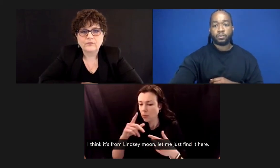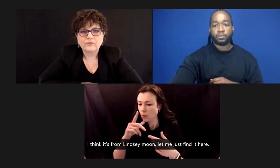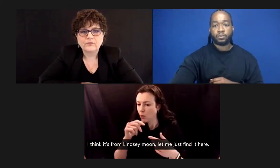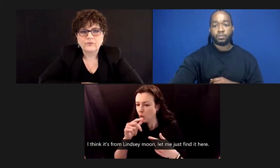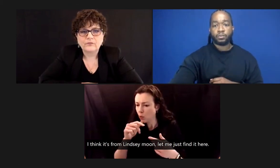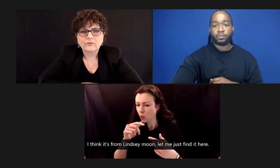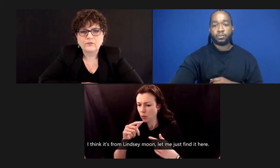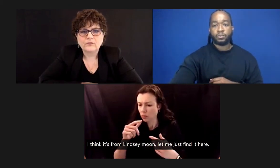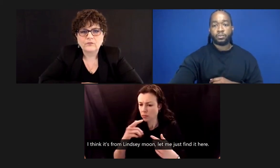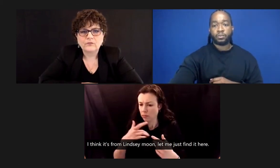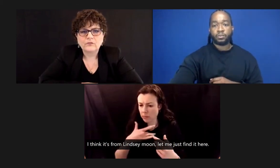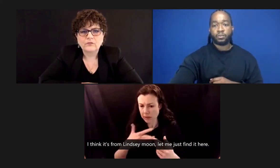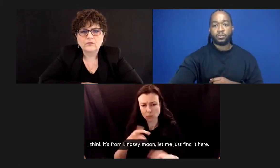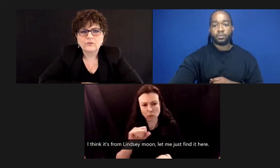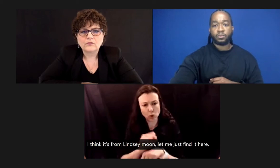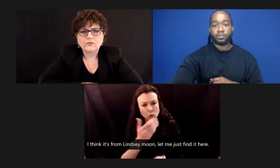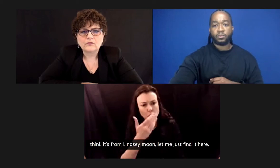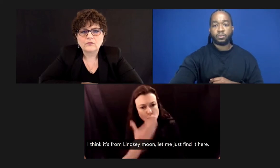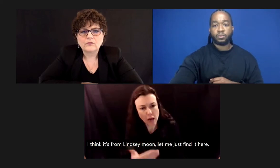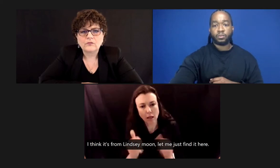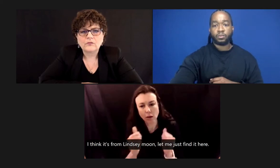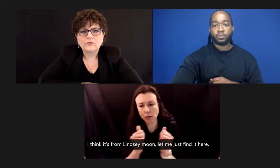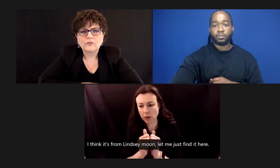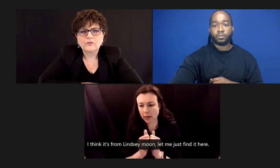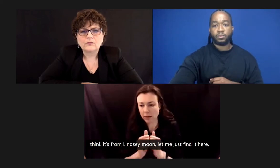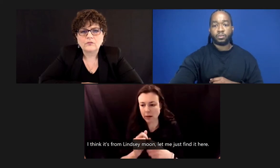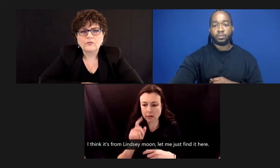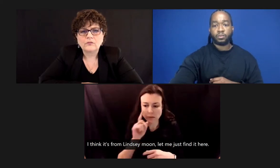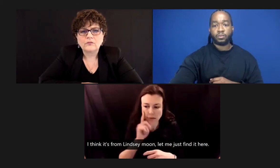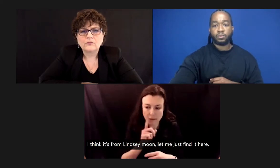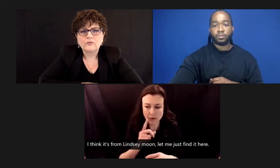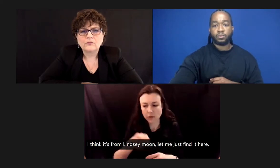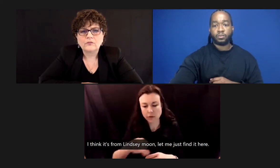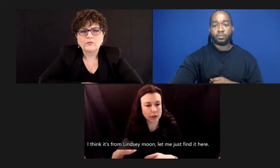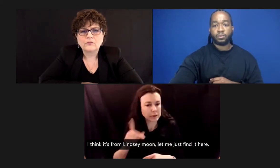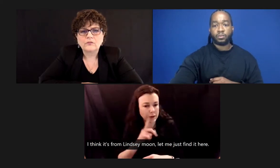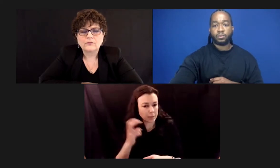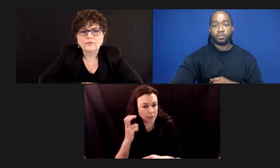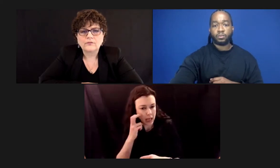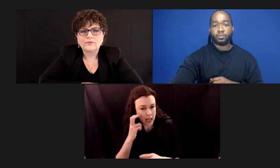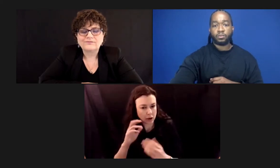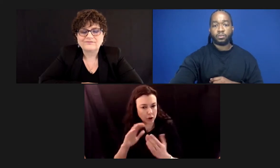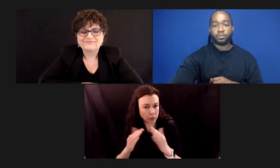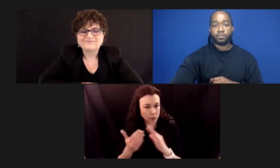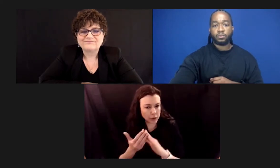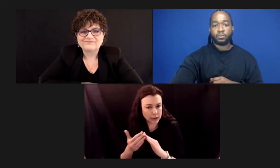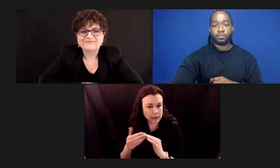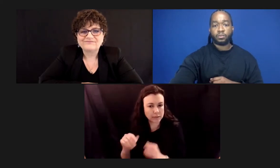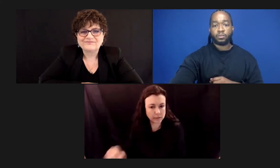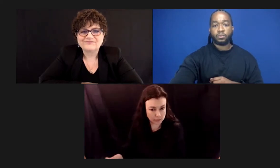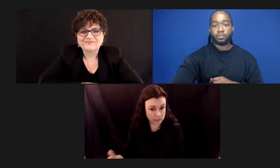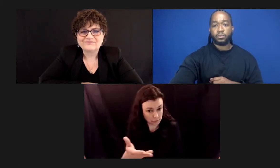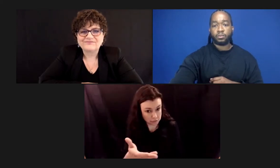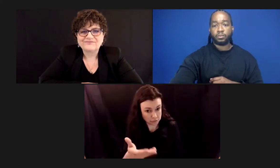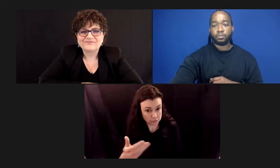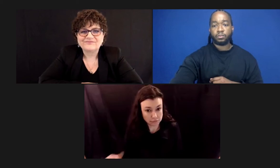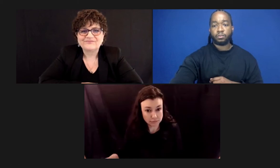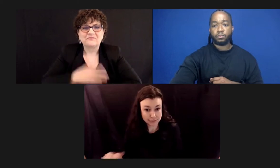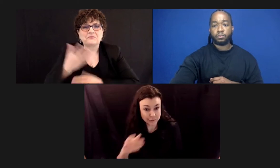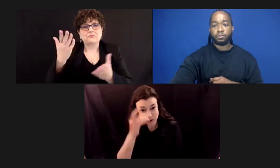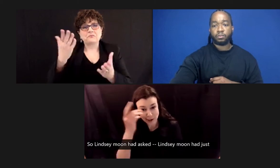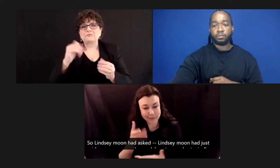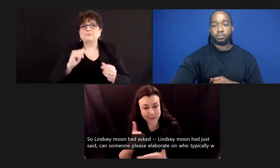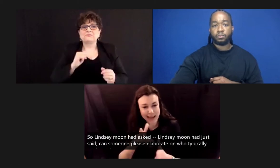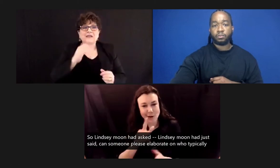please elaborate on who typically works well with deaf, deafblind, and hard of hearing